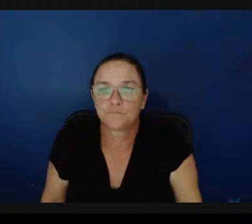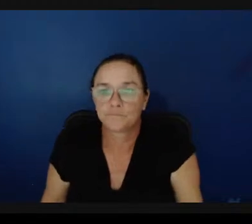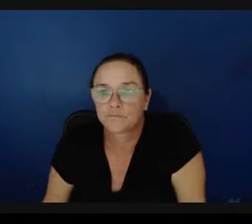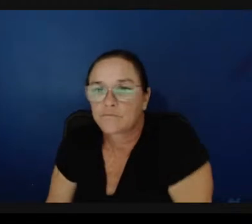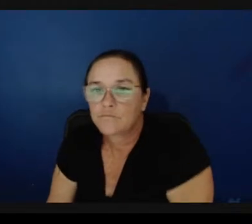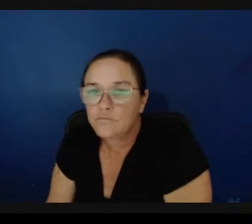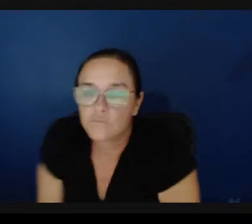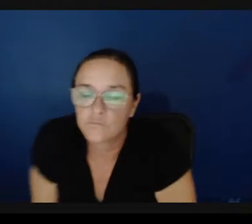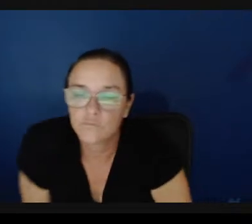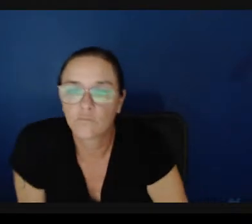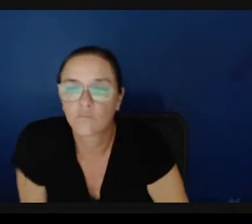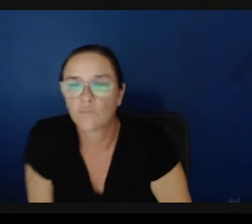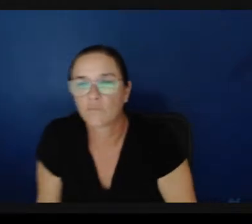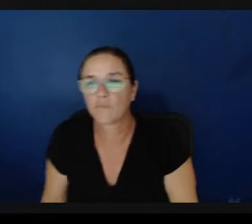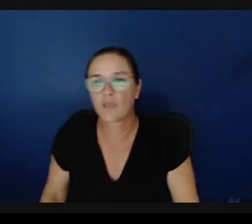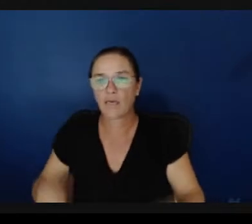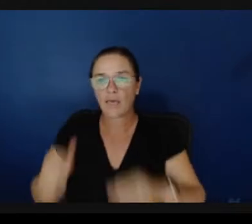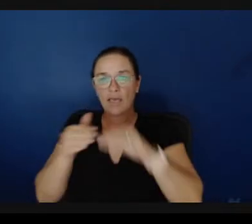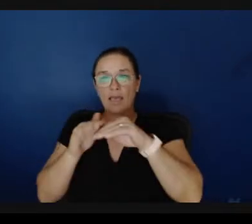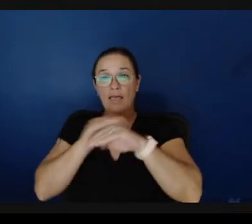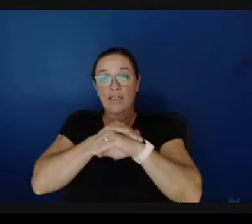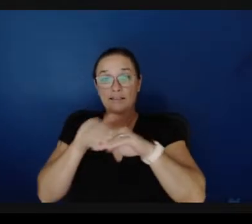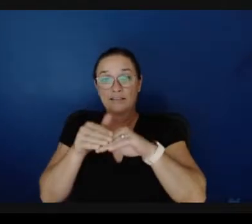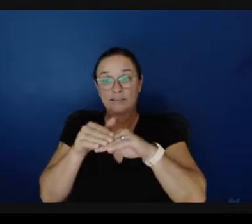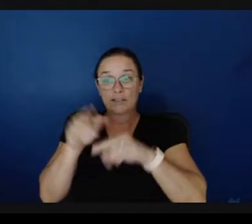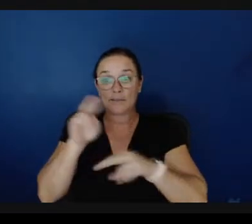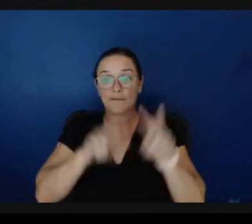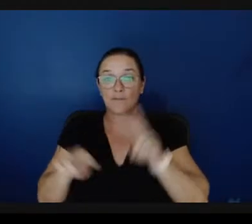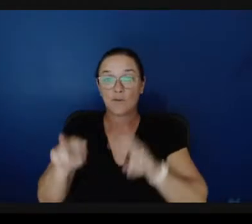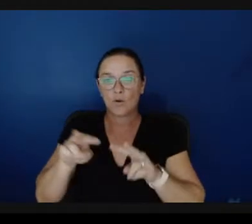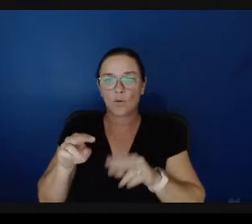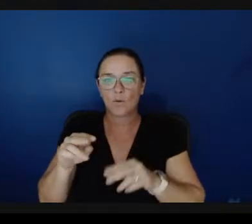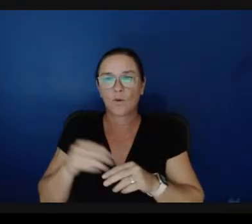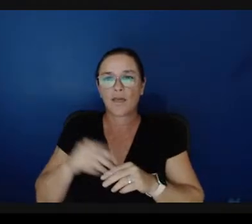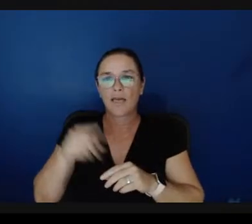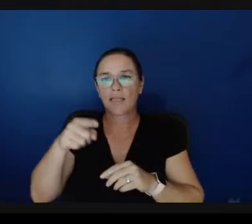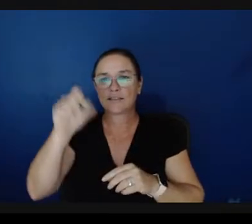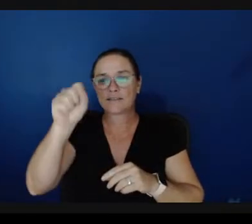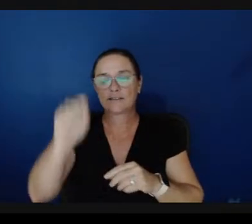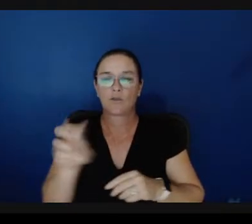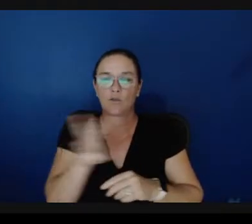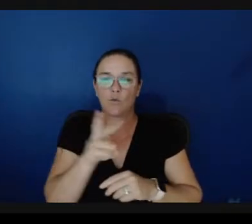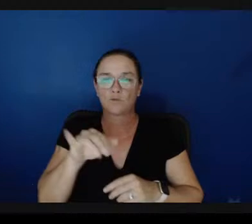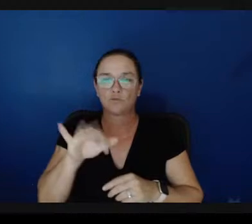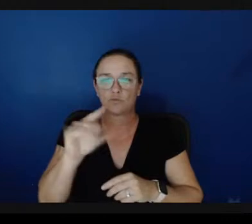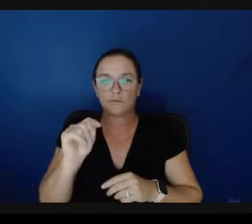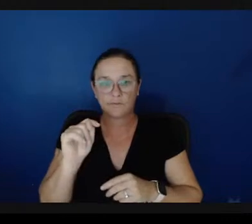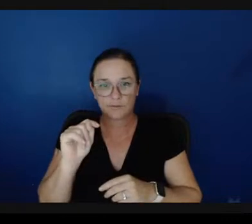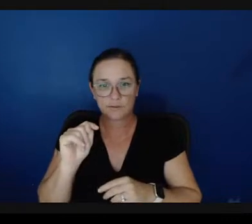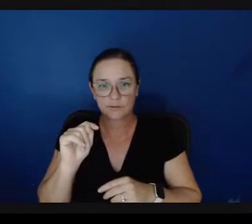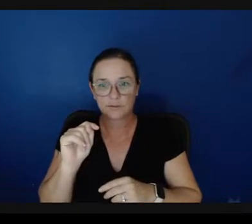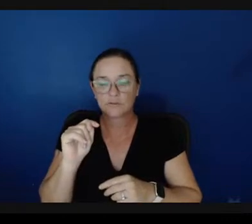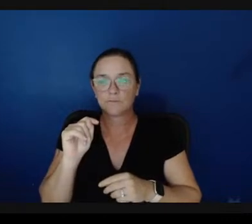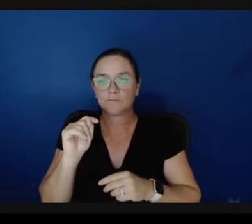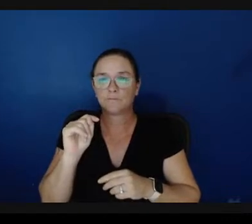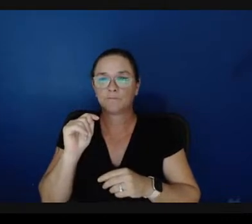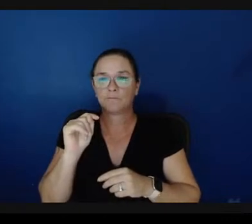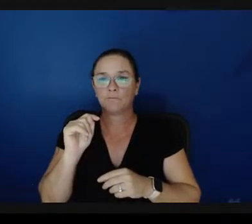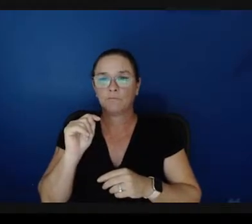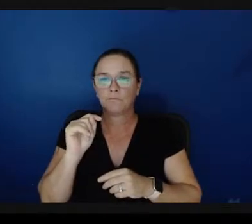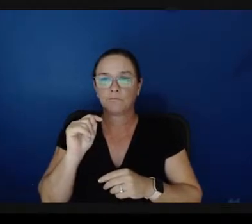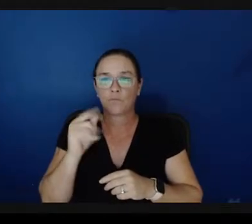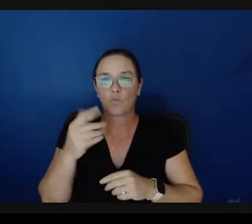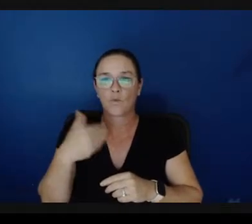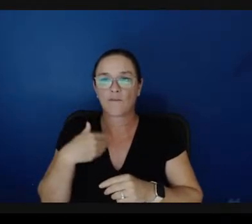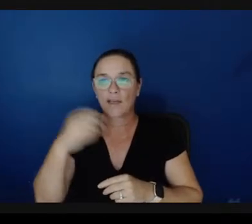we'll go down to the southwest rift, which if we consider our past year, we've had eruptions in the southwest rift and the southeast rift.